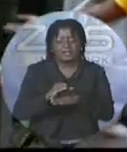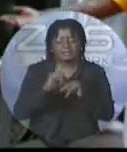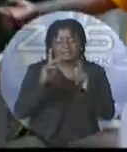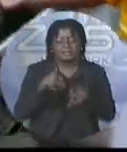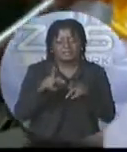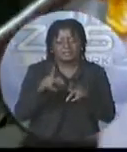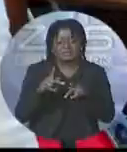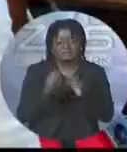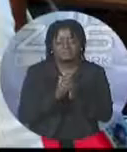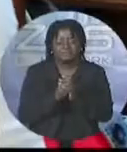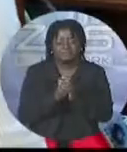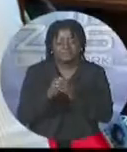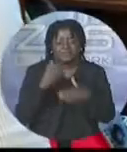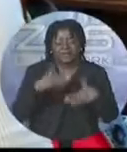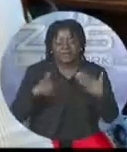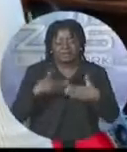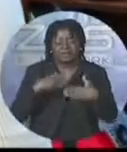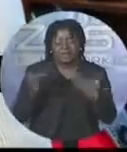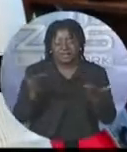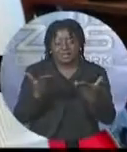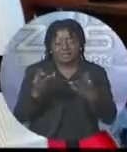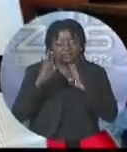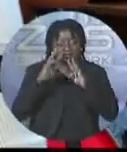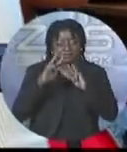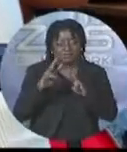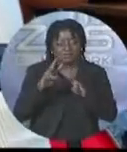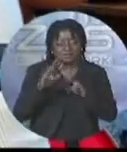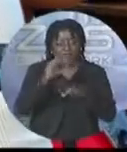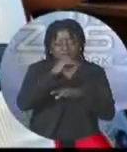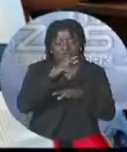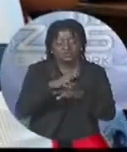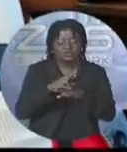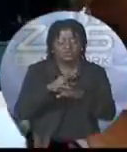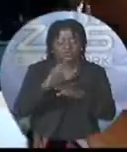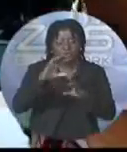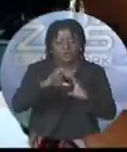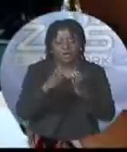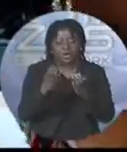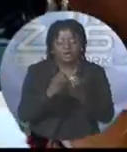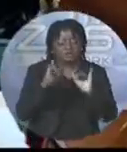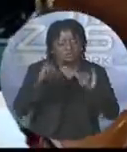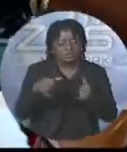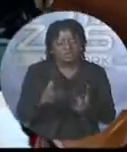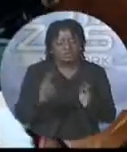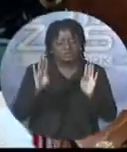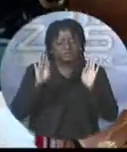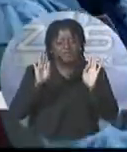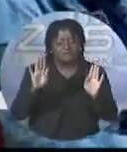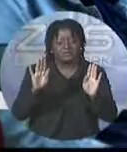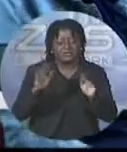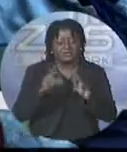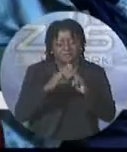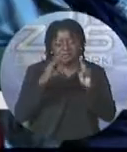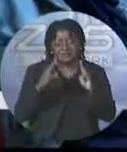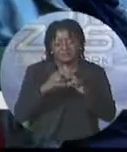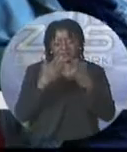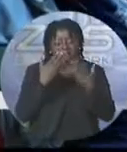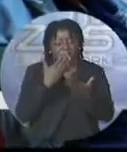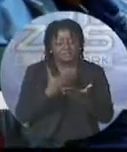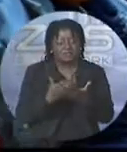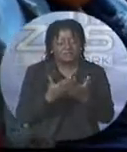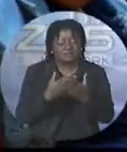that I have been here to witness the junior choir. I mean, they're just marvelous. They're very, very, very good.